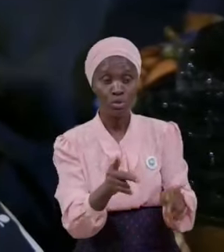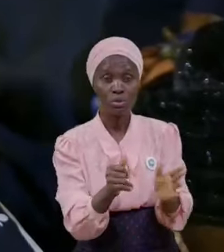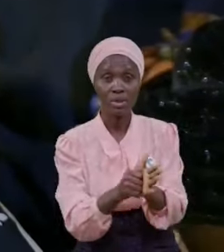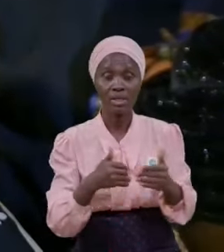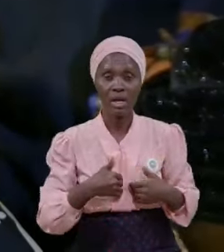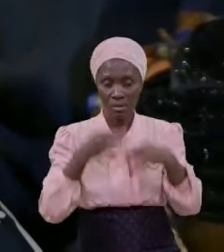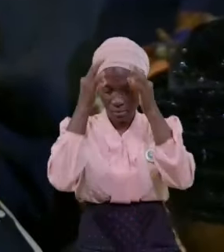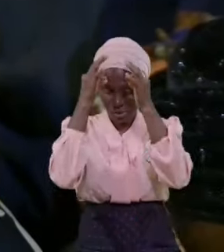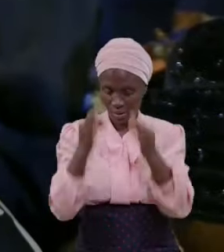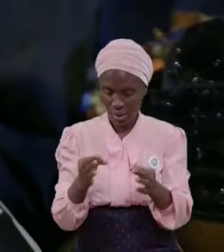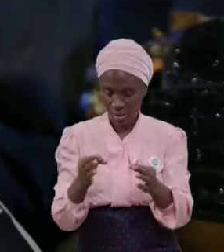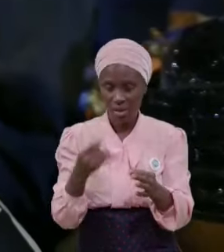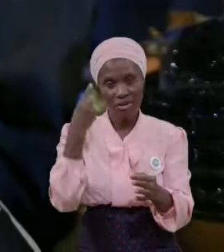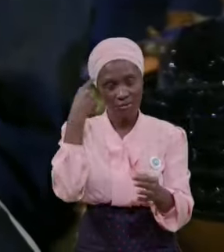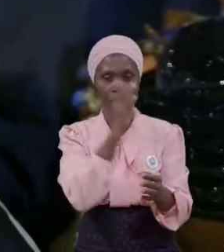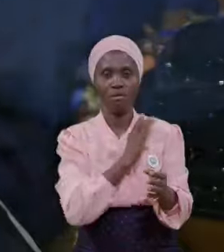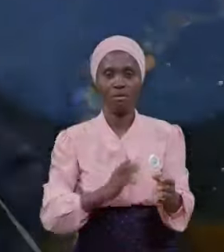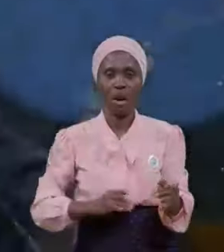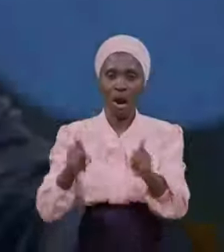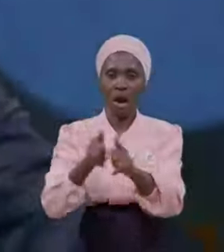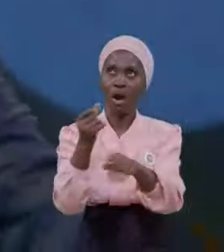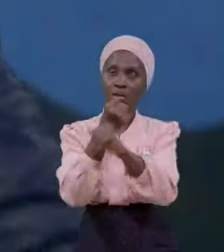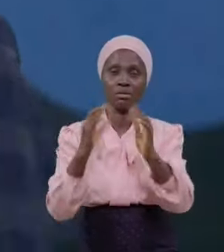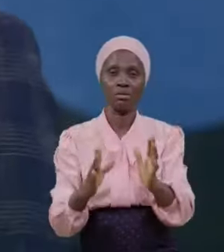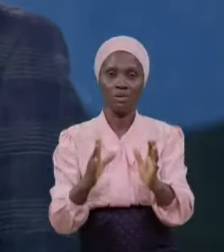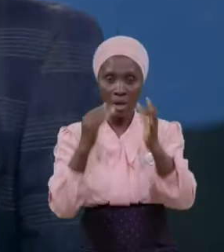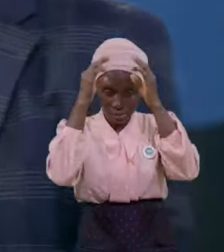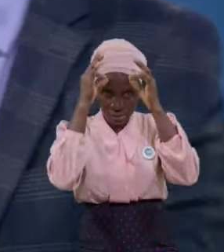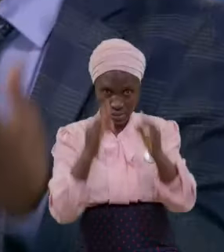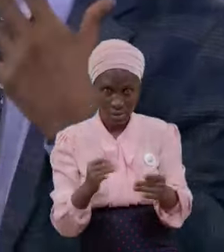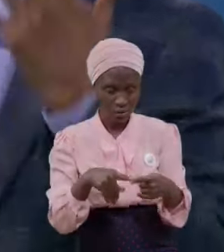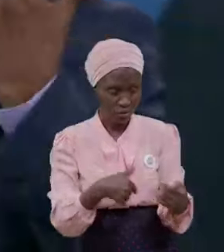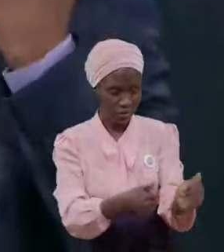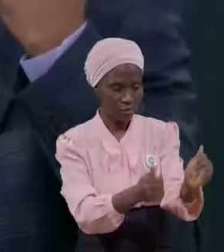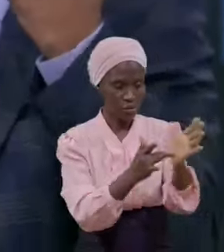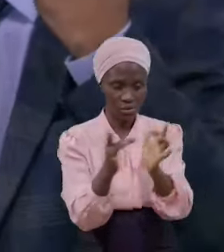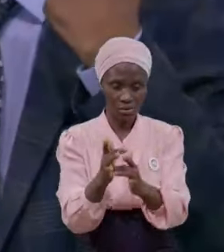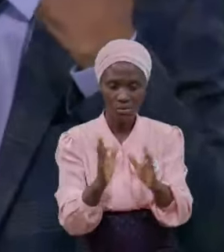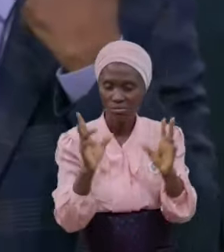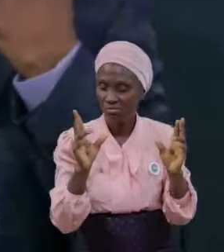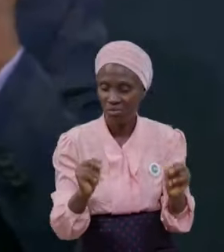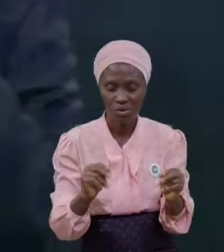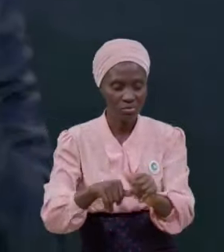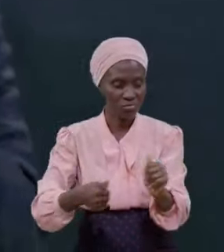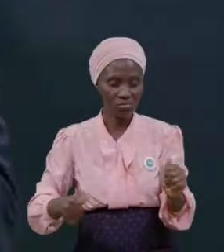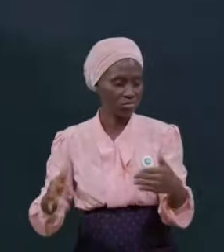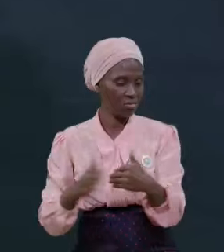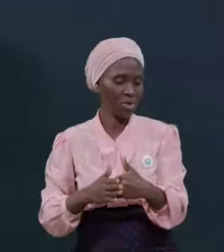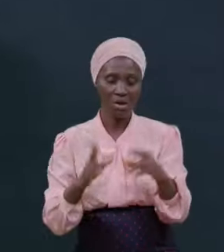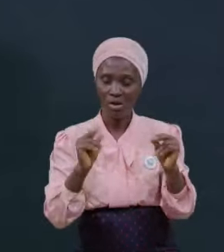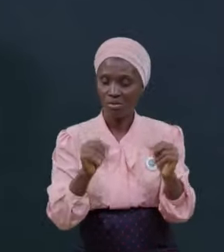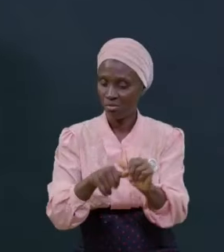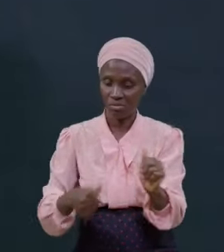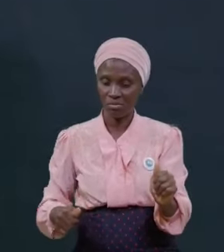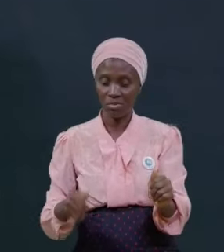to follow Jesus, not turning back. No turning back. The world behind me. No